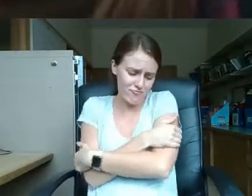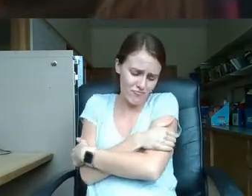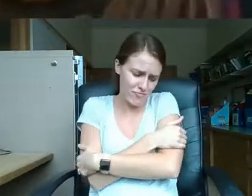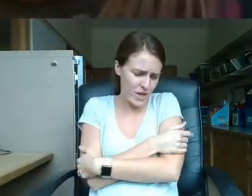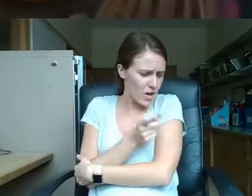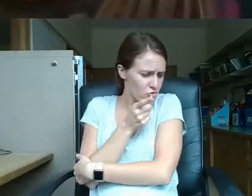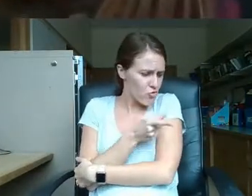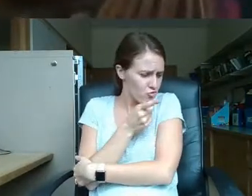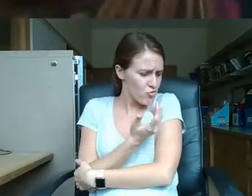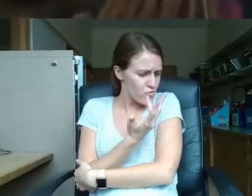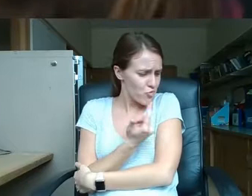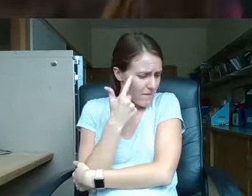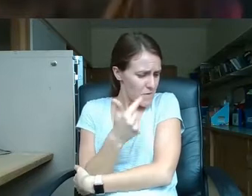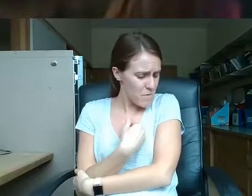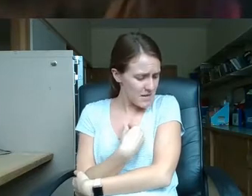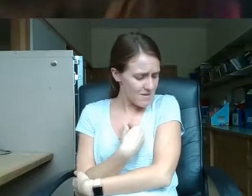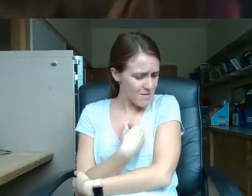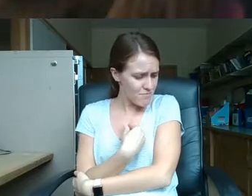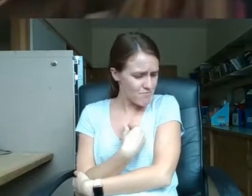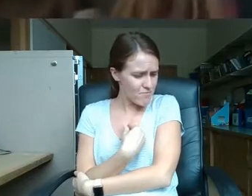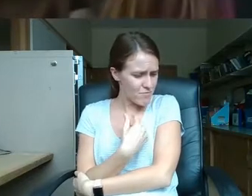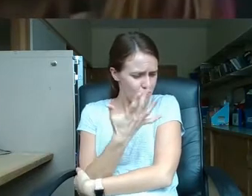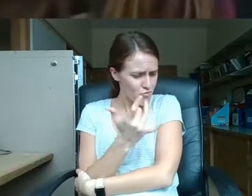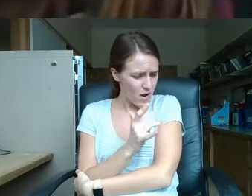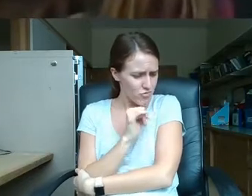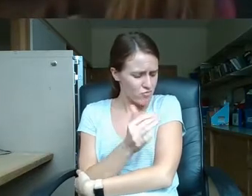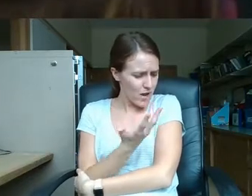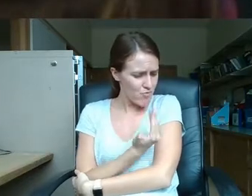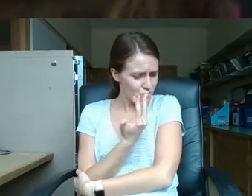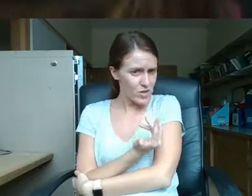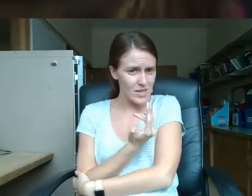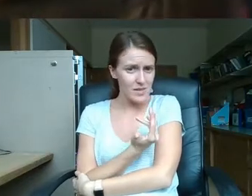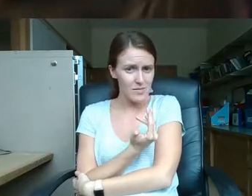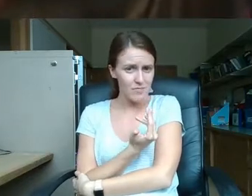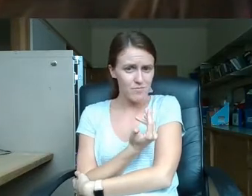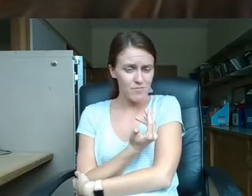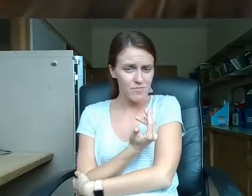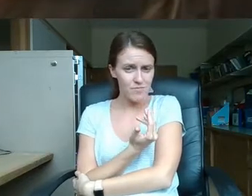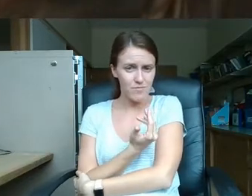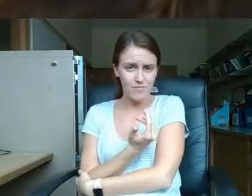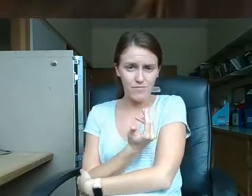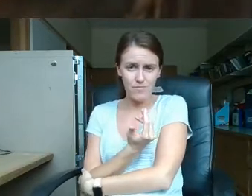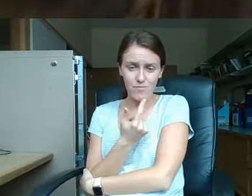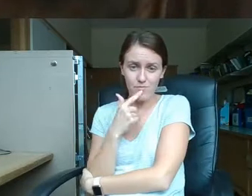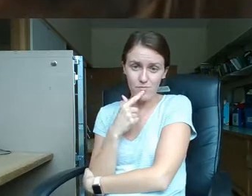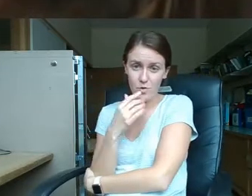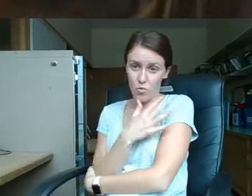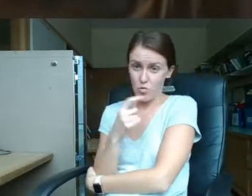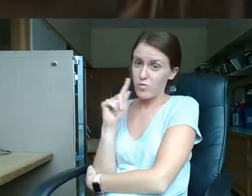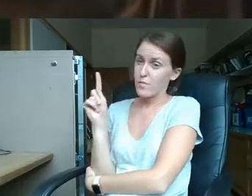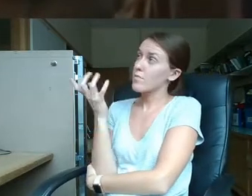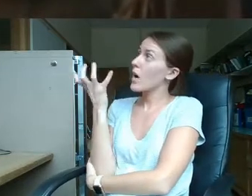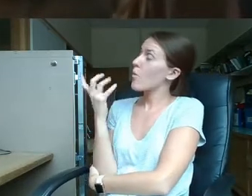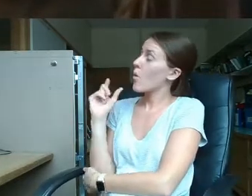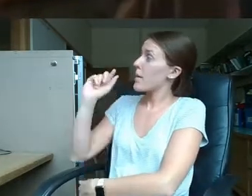you to wait for me on the chair. Why did you wander away?" "I went looking for a pocket," Corduroy